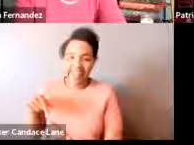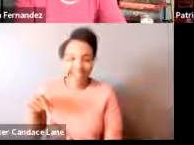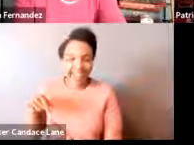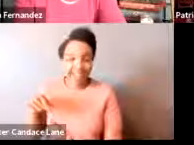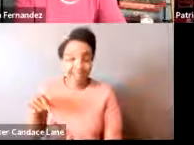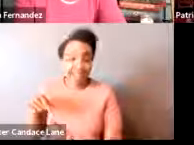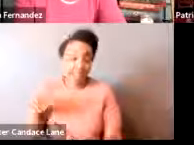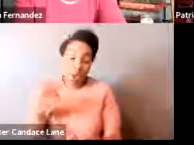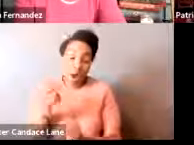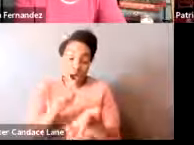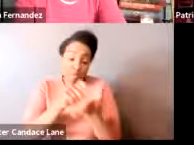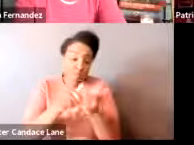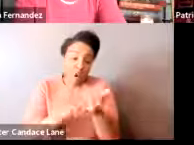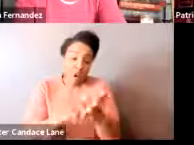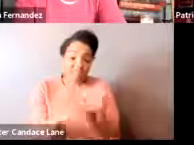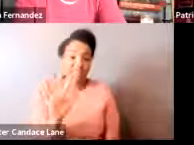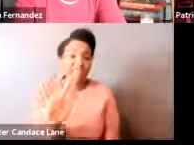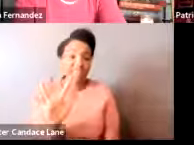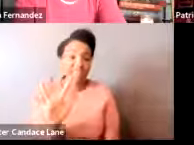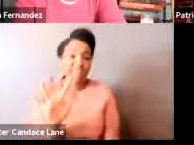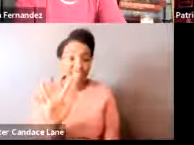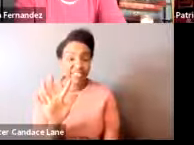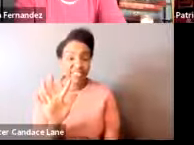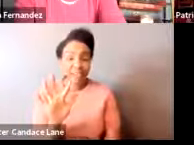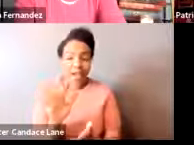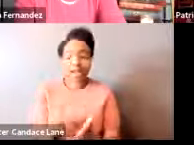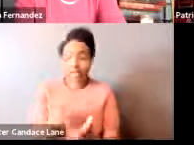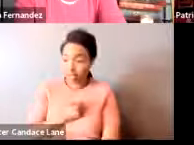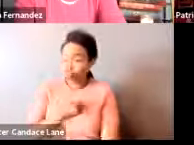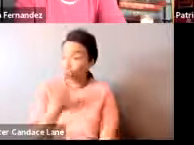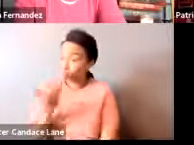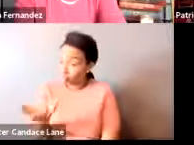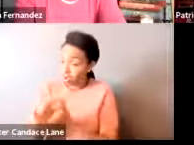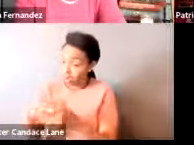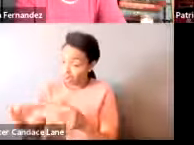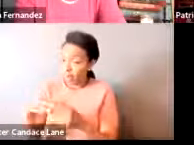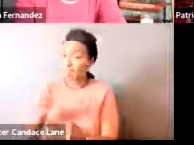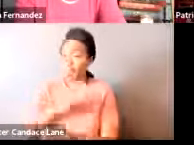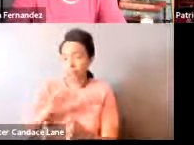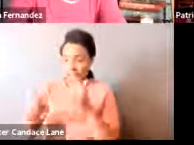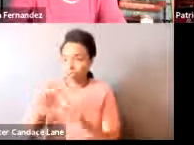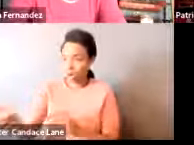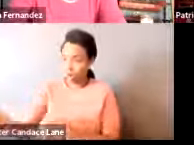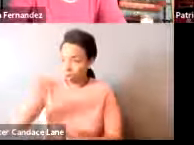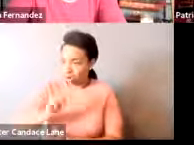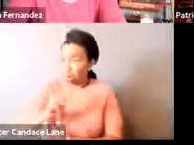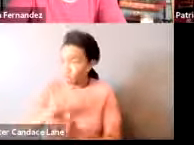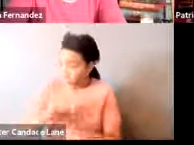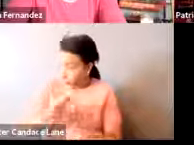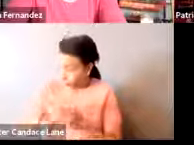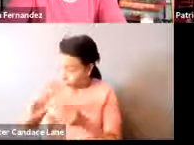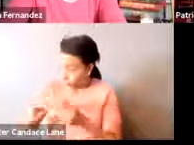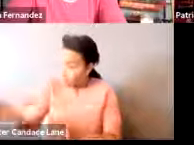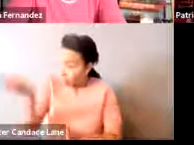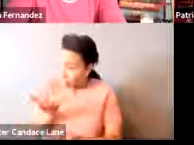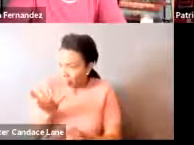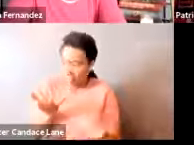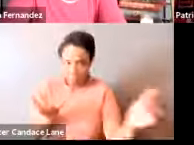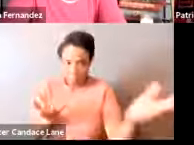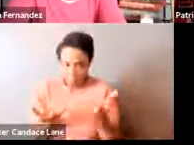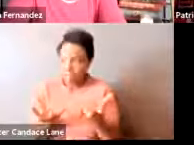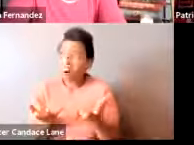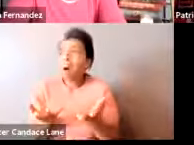and I shared it with a friend, and then my friend shared his five, and then I said, oh, I want to respond to your